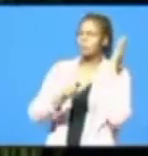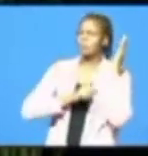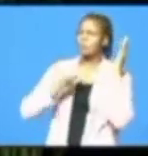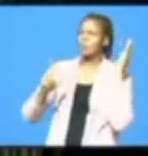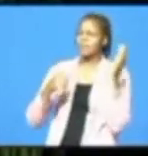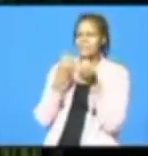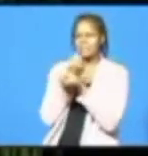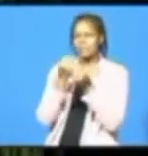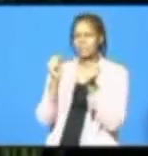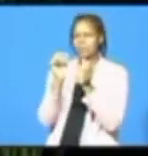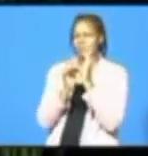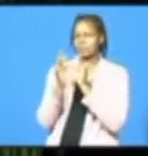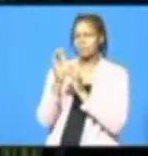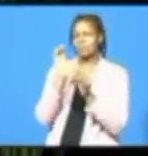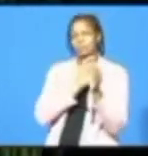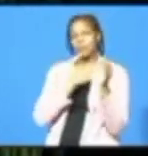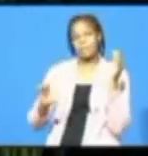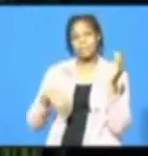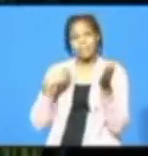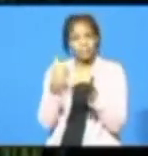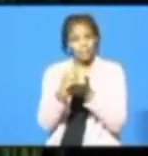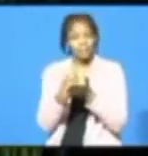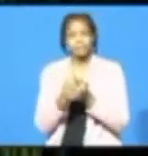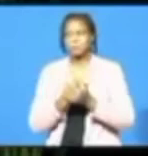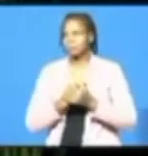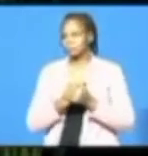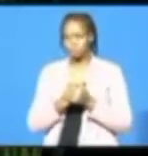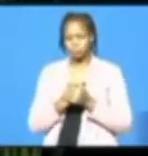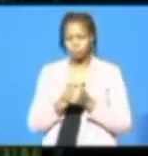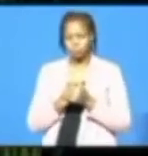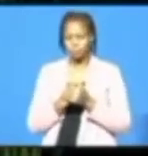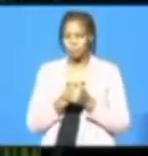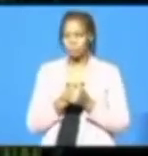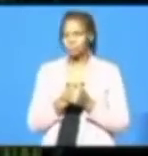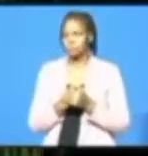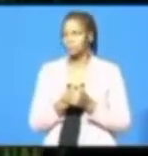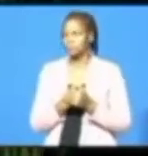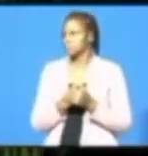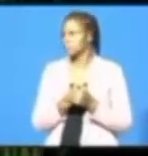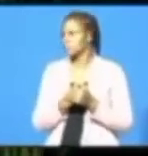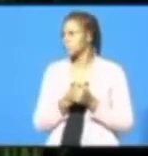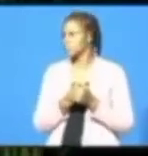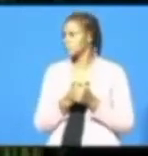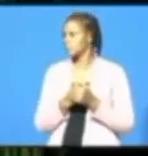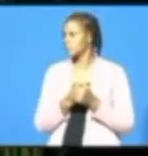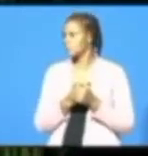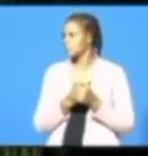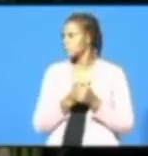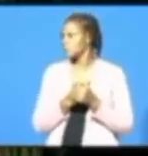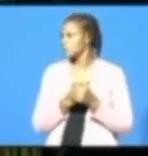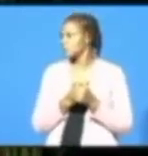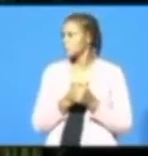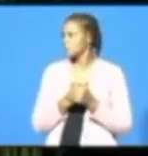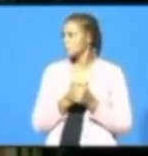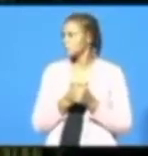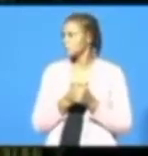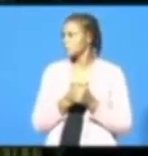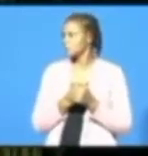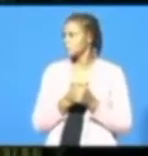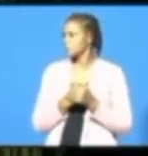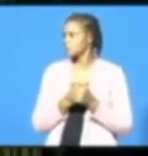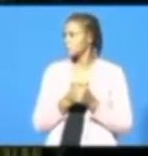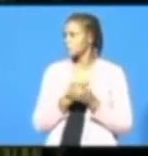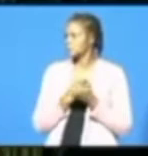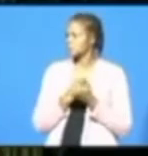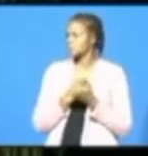Christ. Amen and amen. Let's get to the word. Our